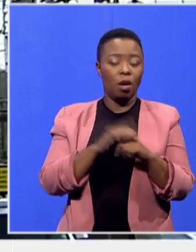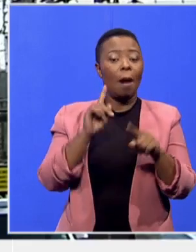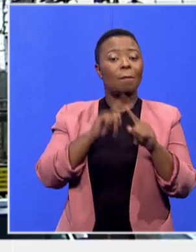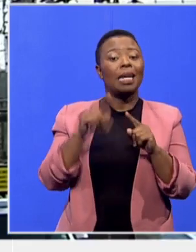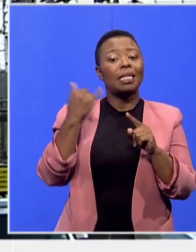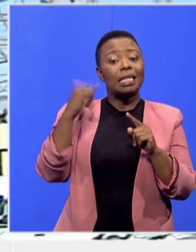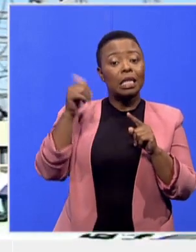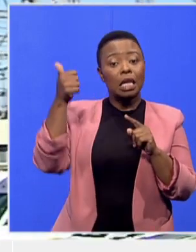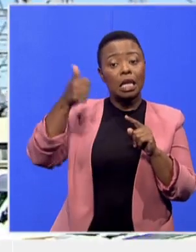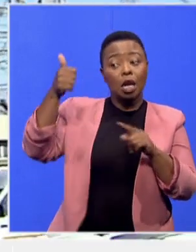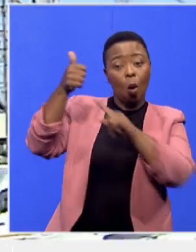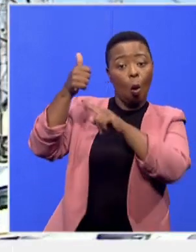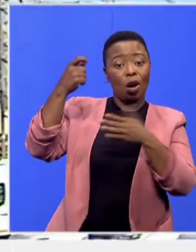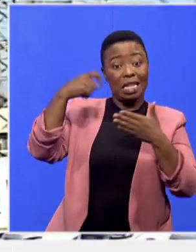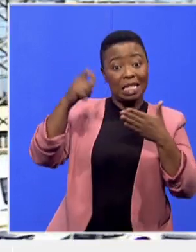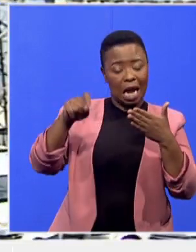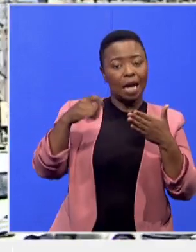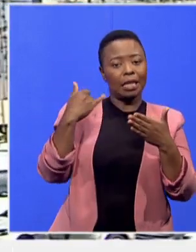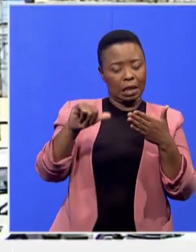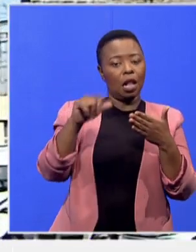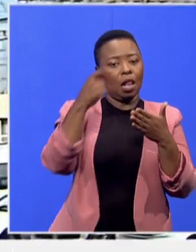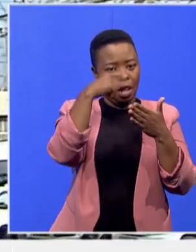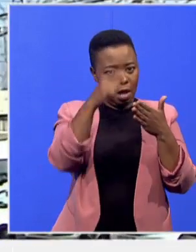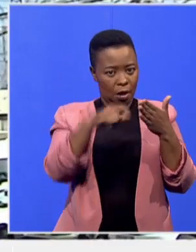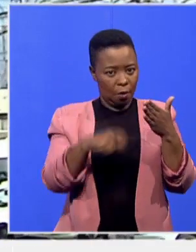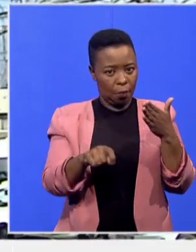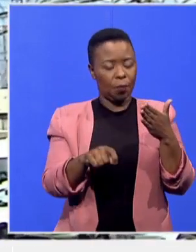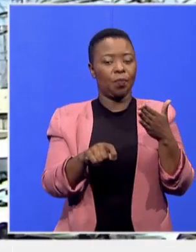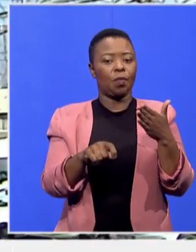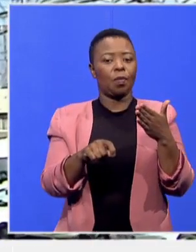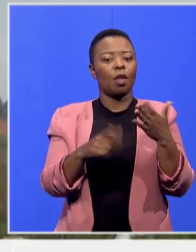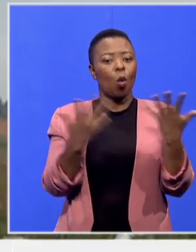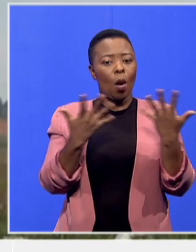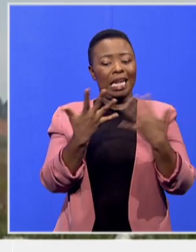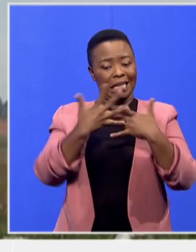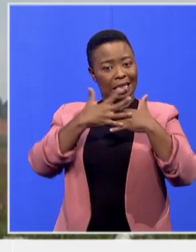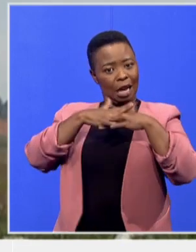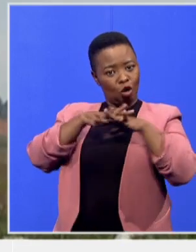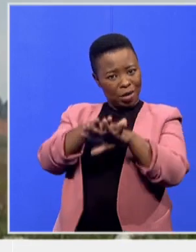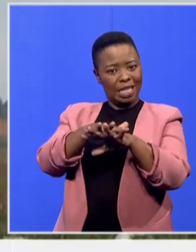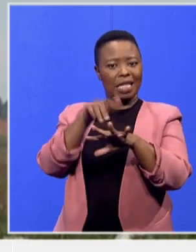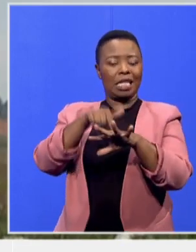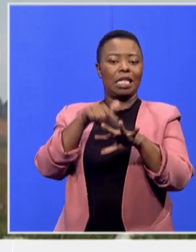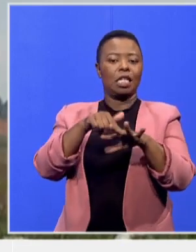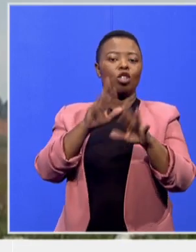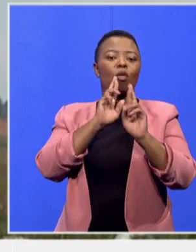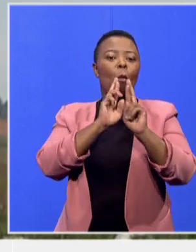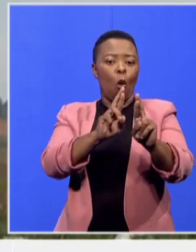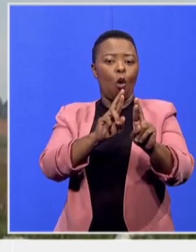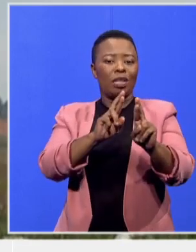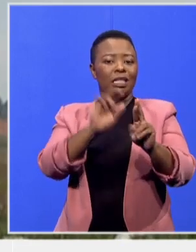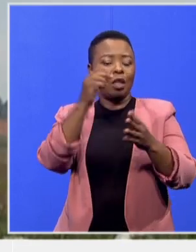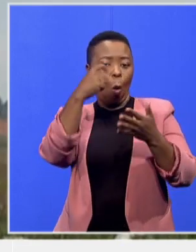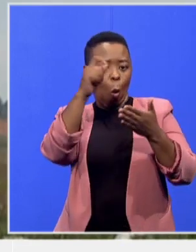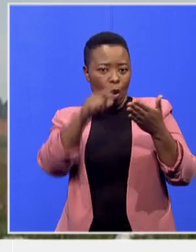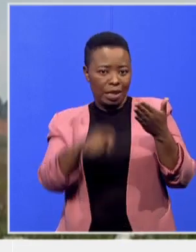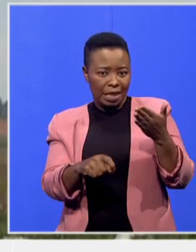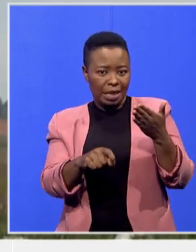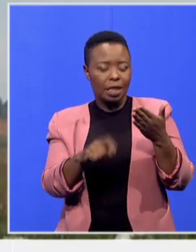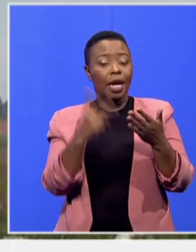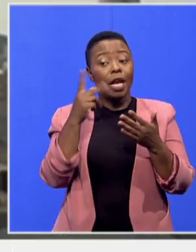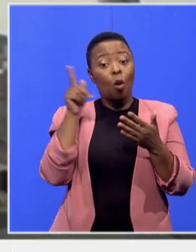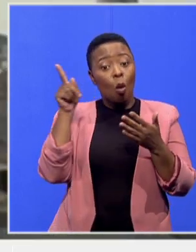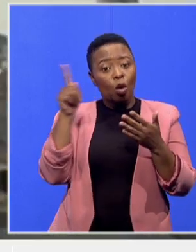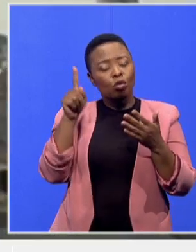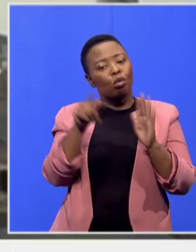audit the disclosure in the integrated report, and they will then still have to identify if